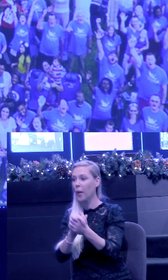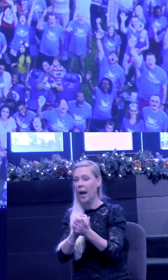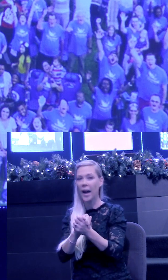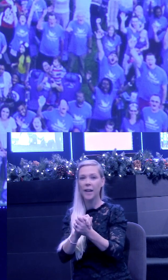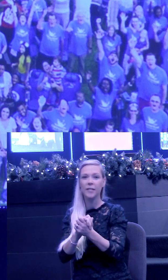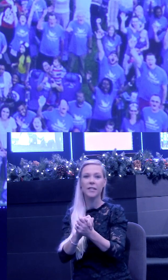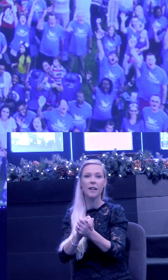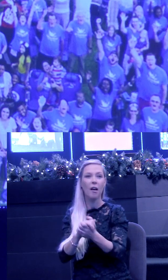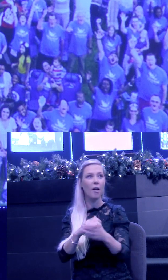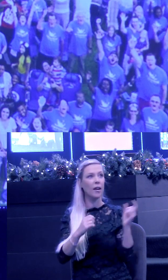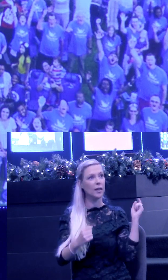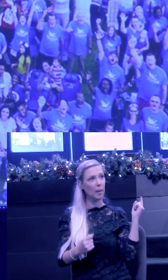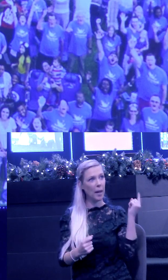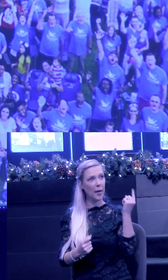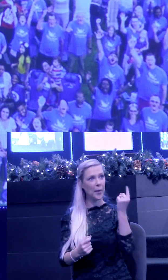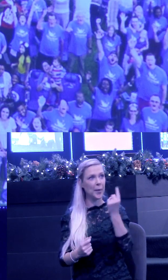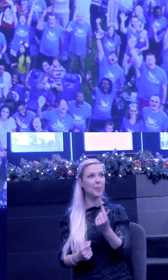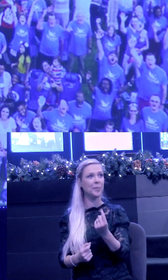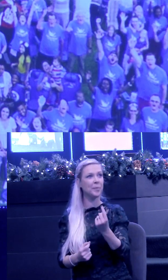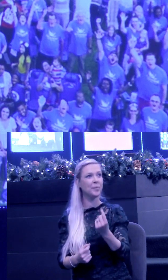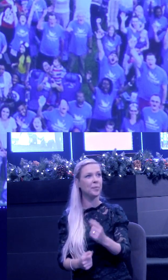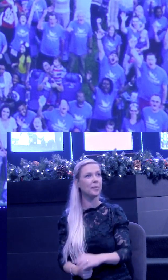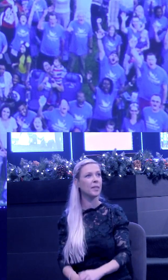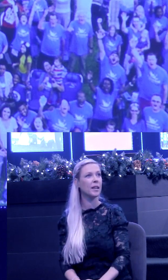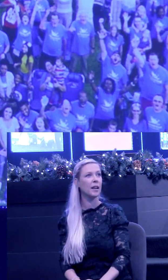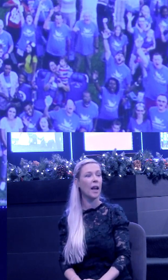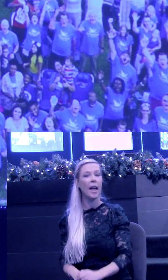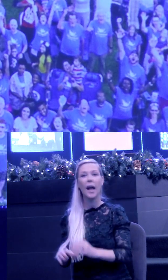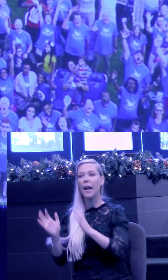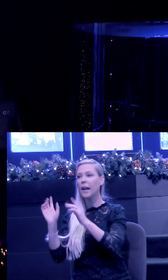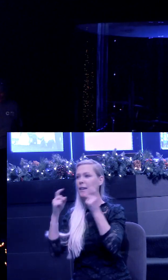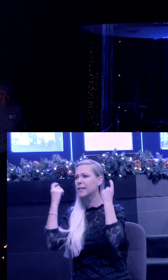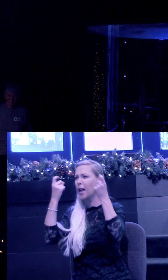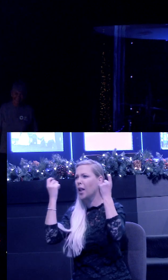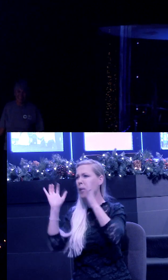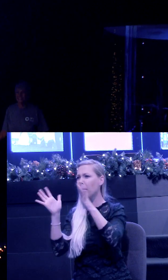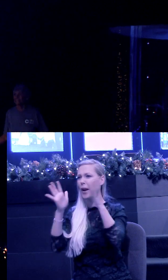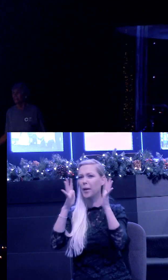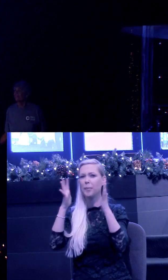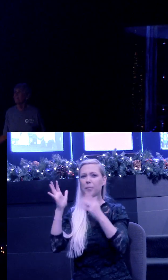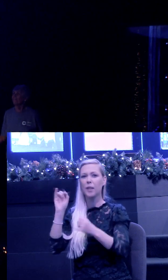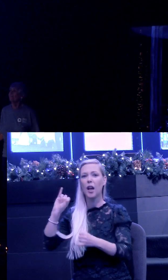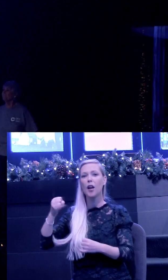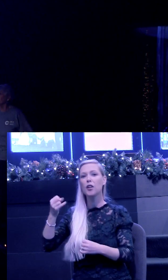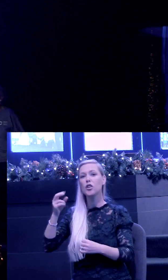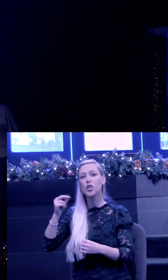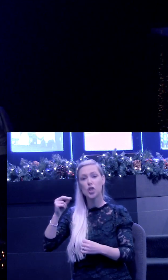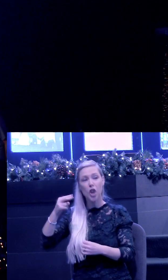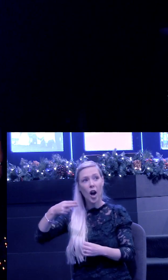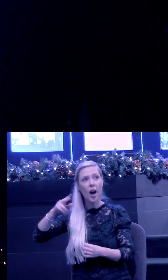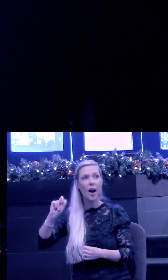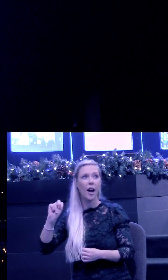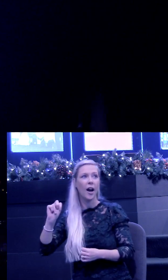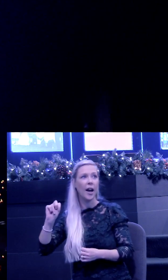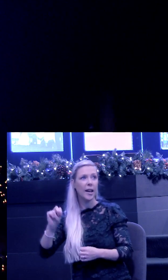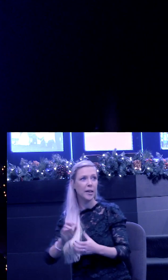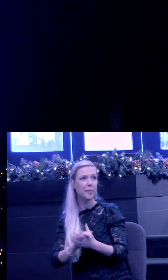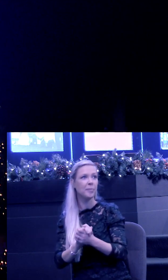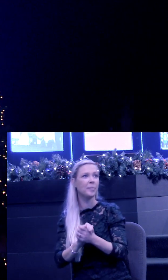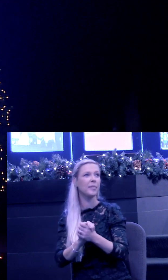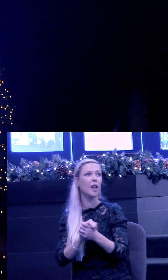their spouses. So if our elders would go ahead and come on out, and this is John Chase, our chairman of the elders, and his wife,